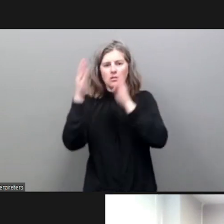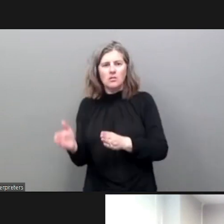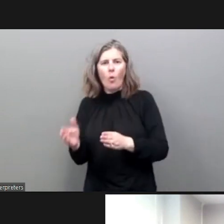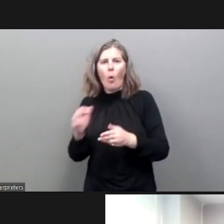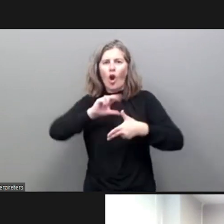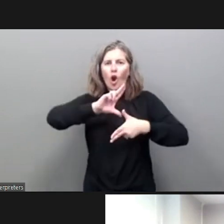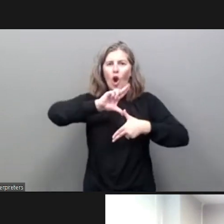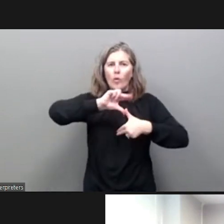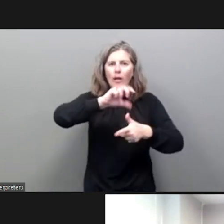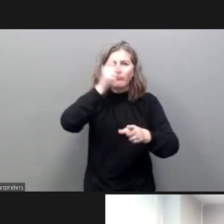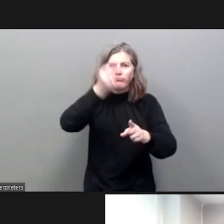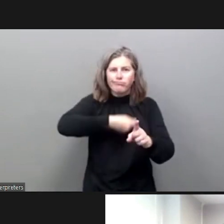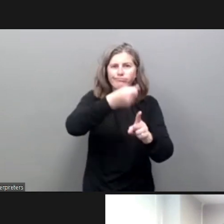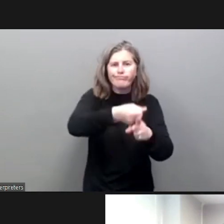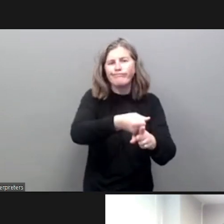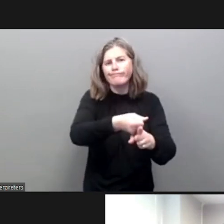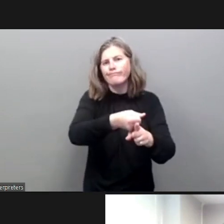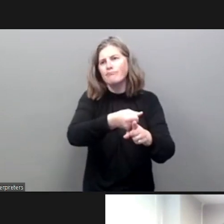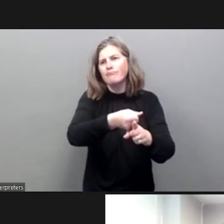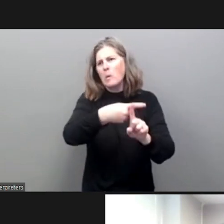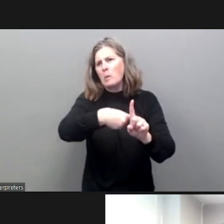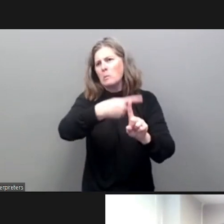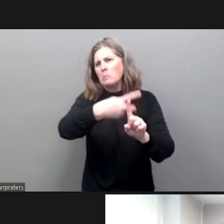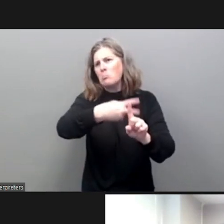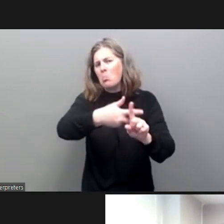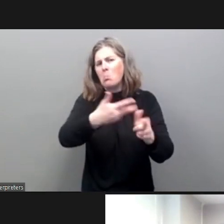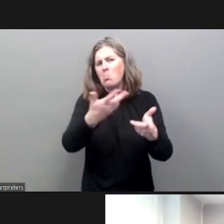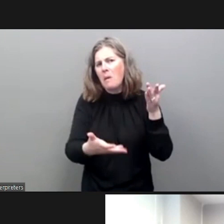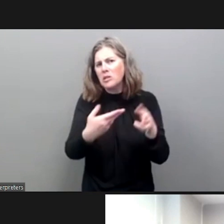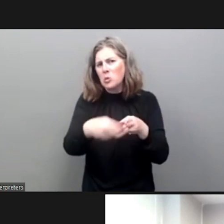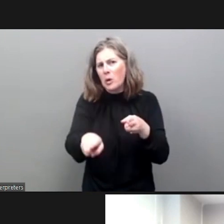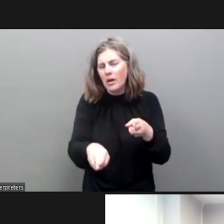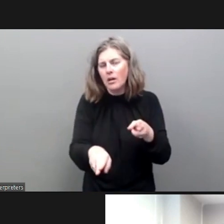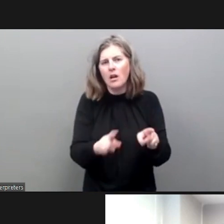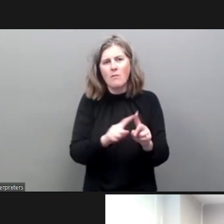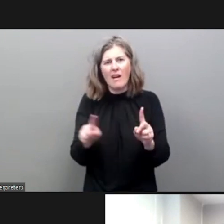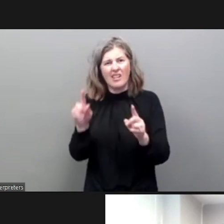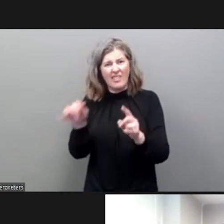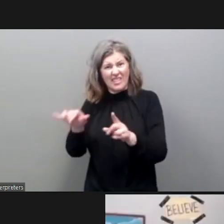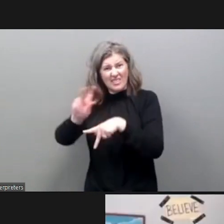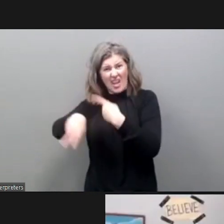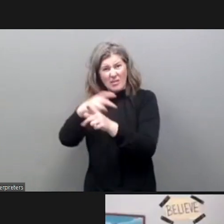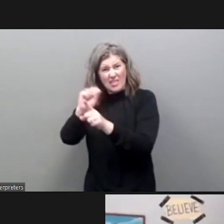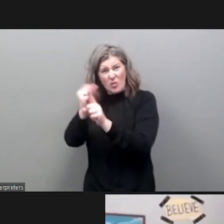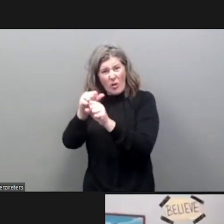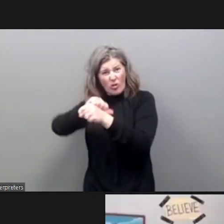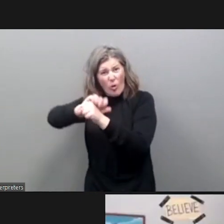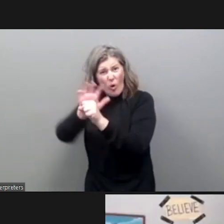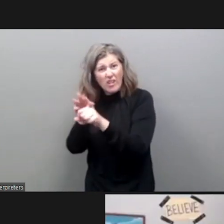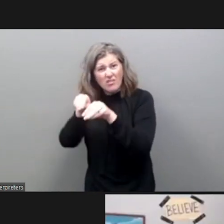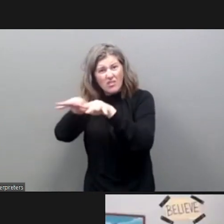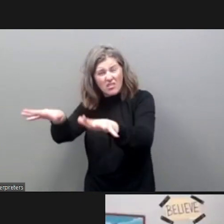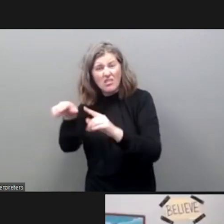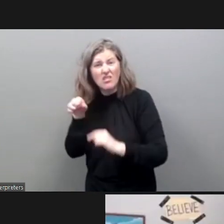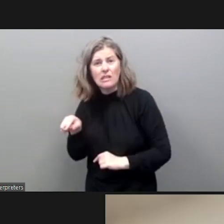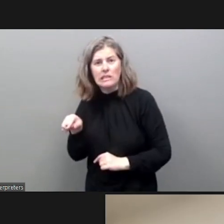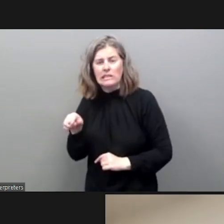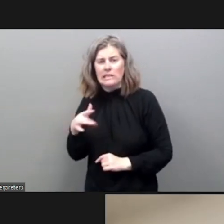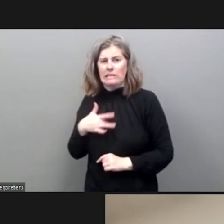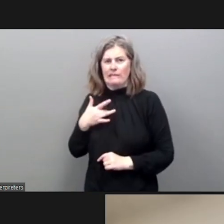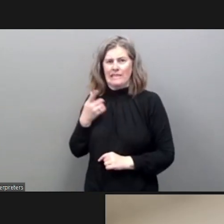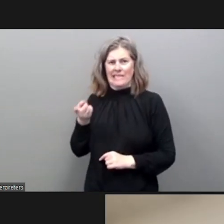hurricane response might last a couple months. But in a situation like this, I personally don't think